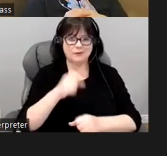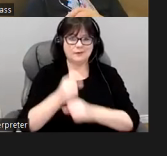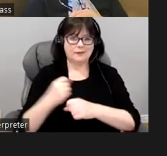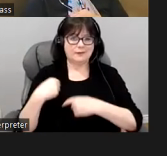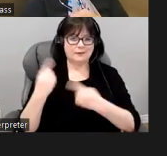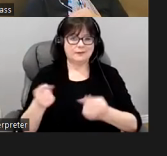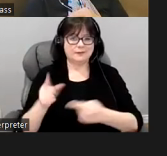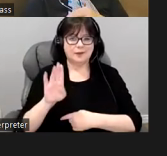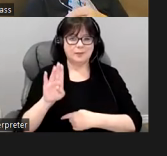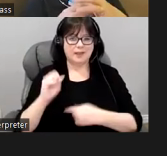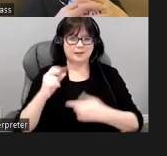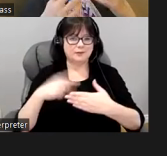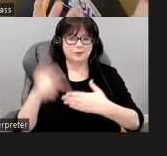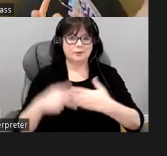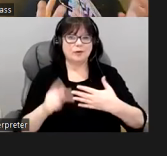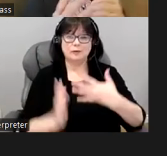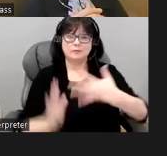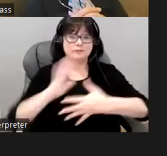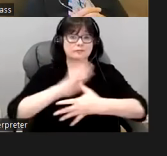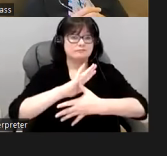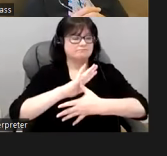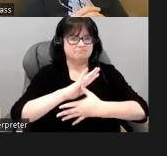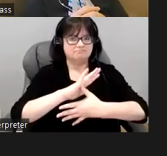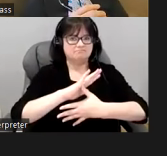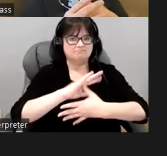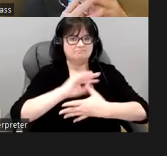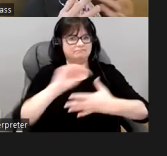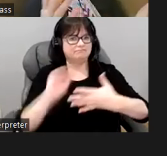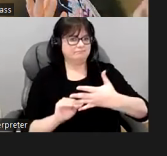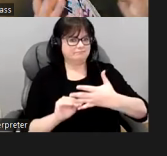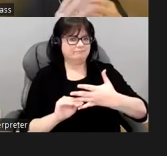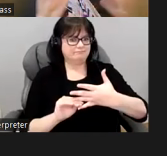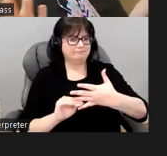existence. So this is a nice,